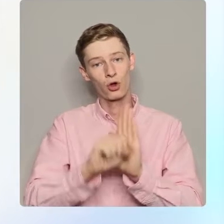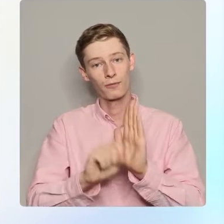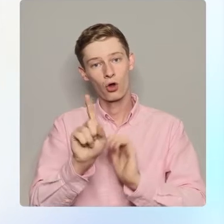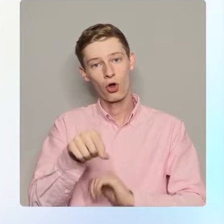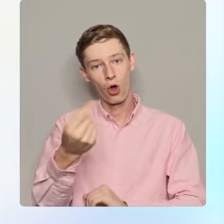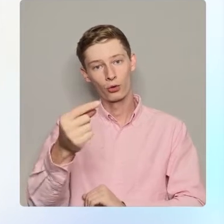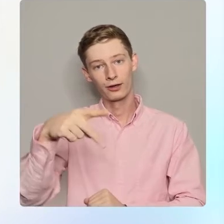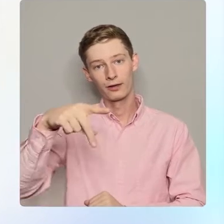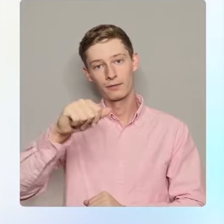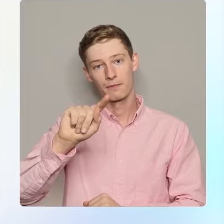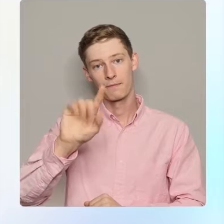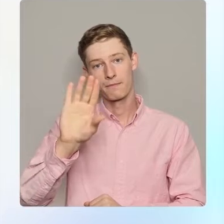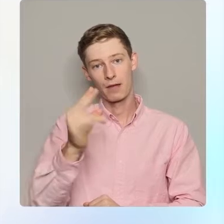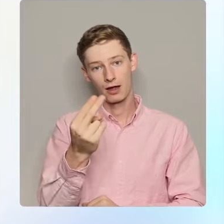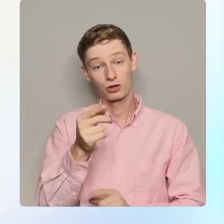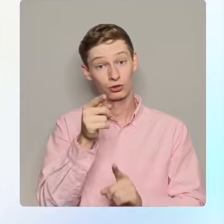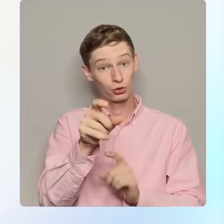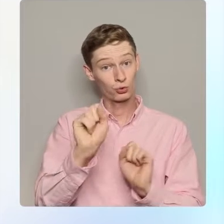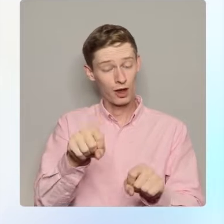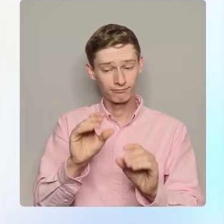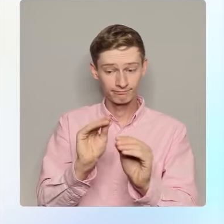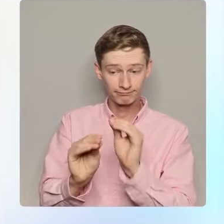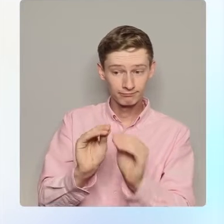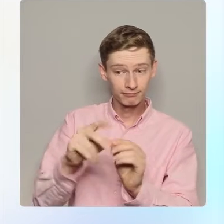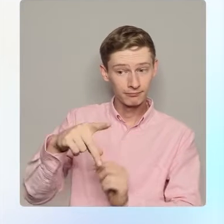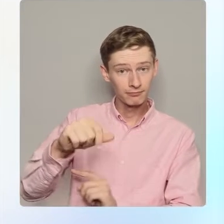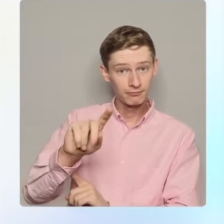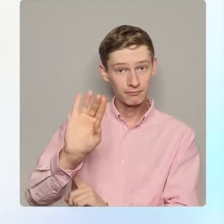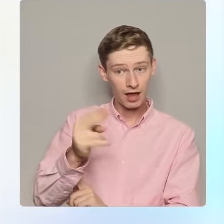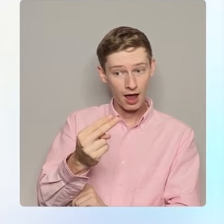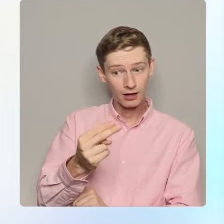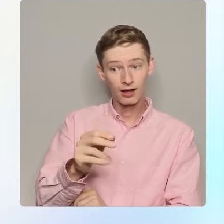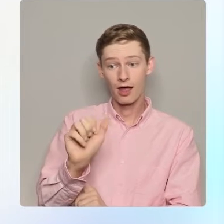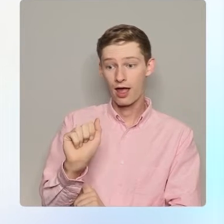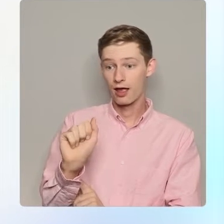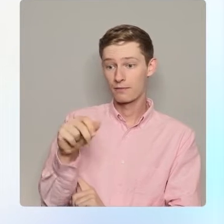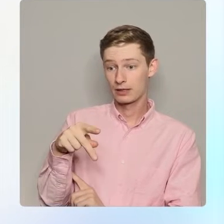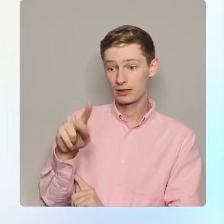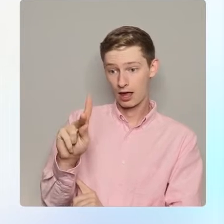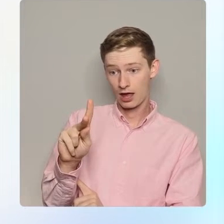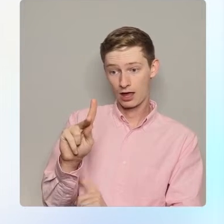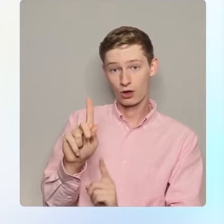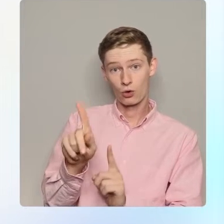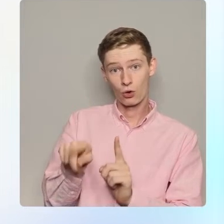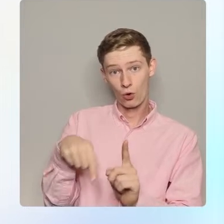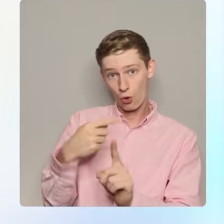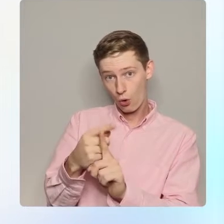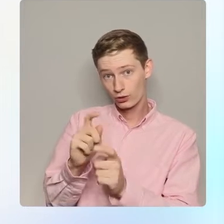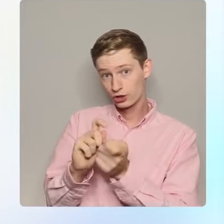Of course, improvement will vary based on the compositions of your application.